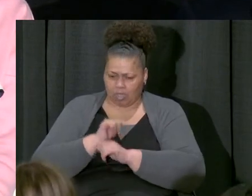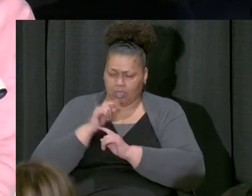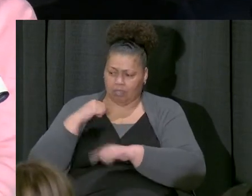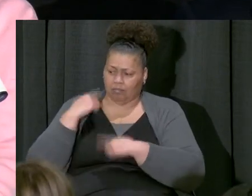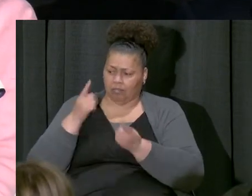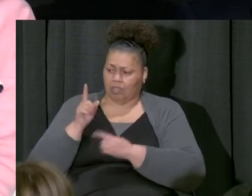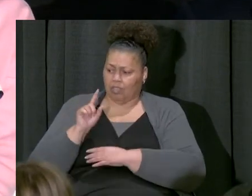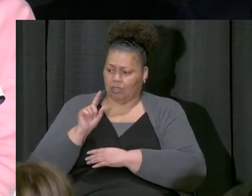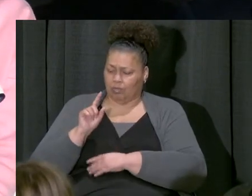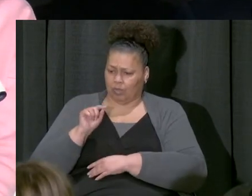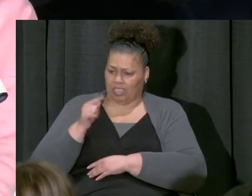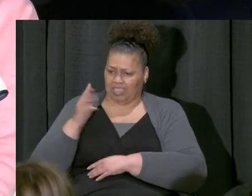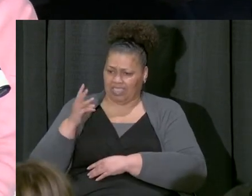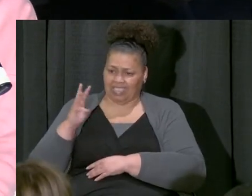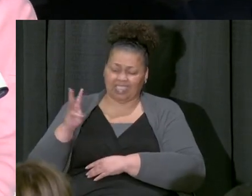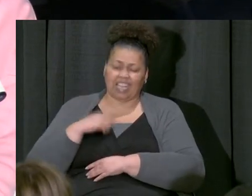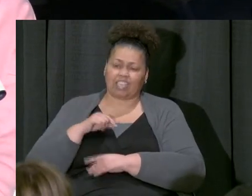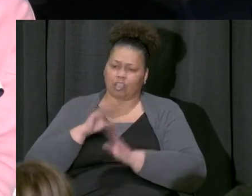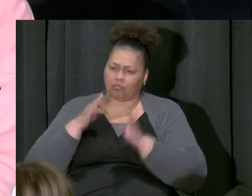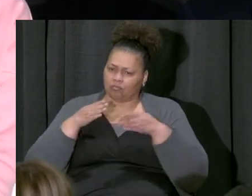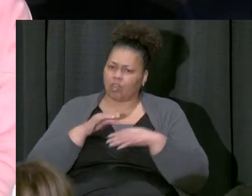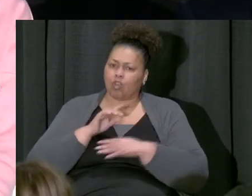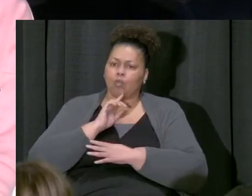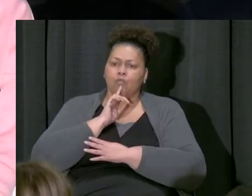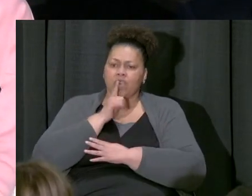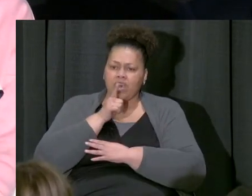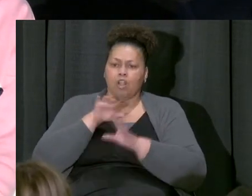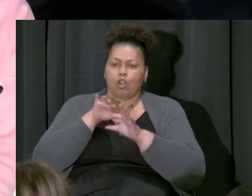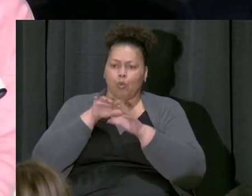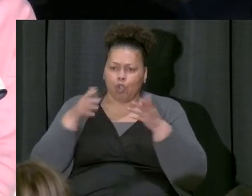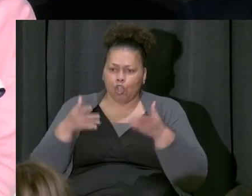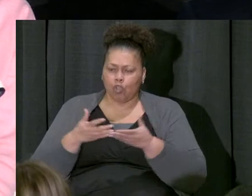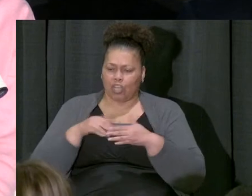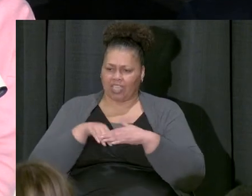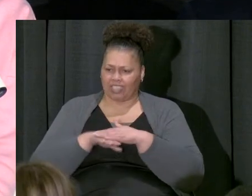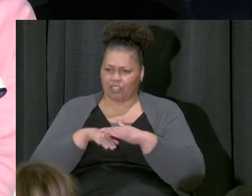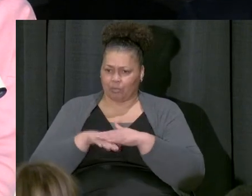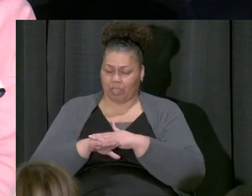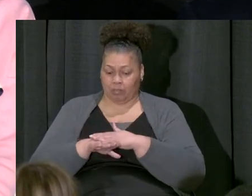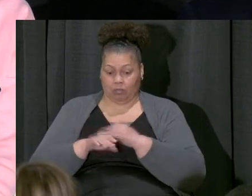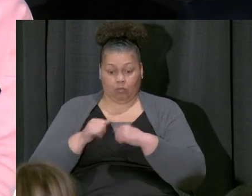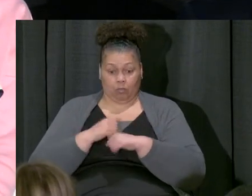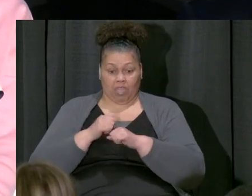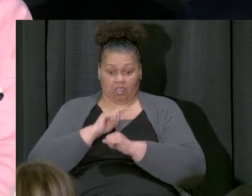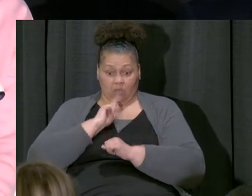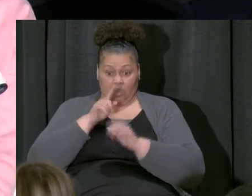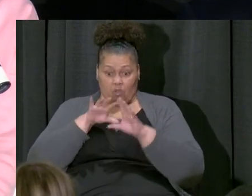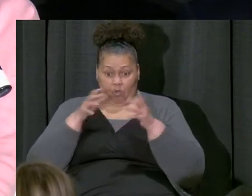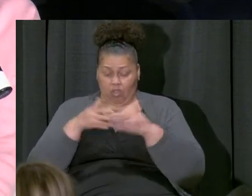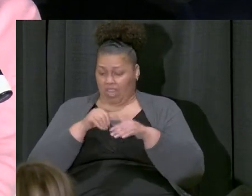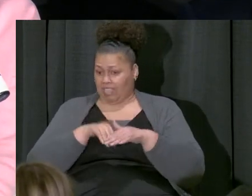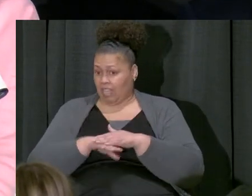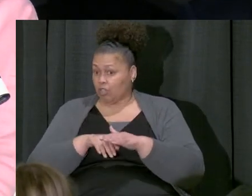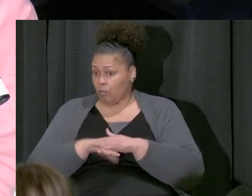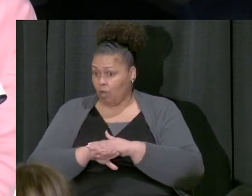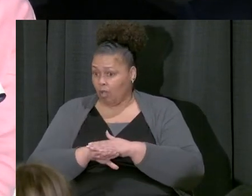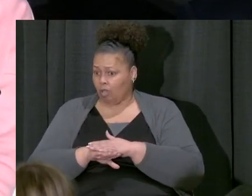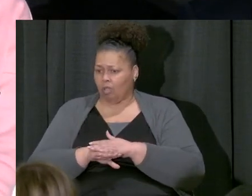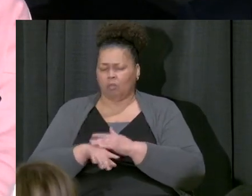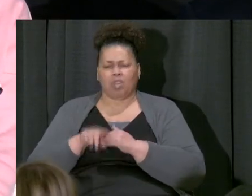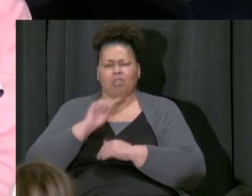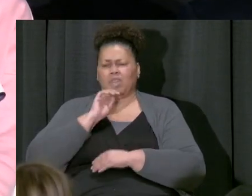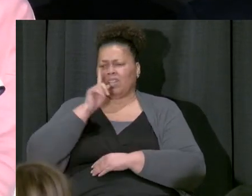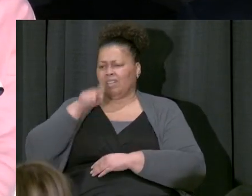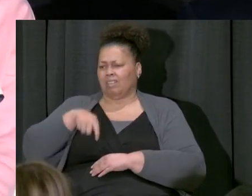world accessibility. But to, you know, make the real world really accessible, you know, we really need